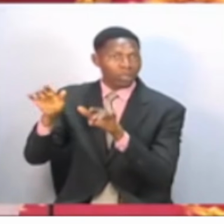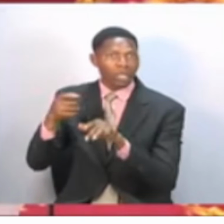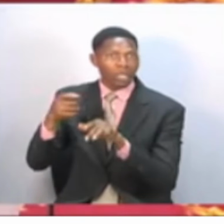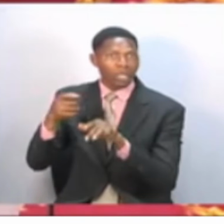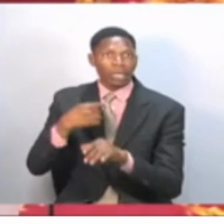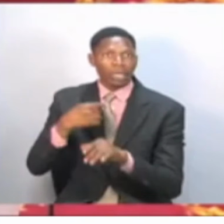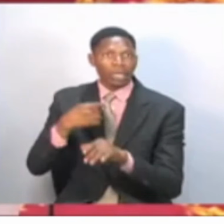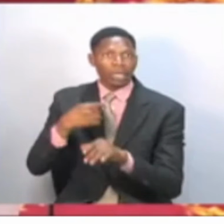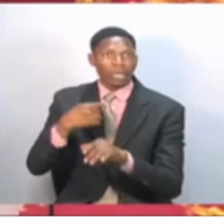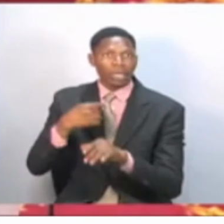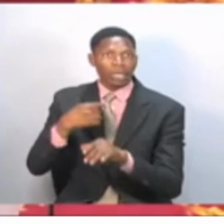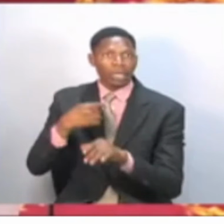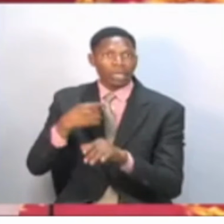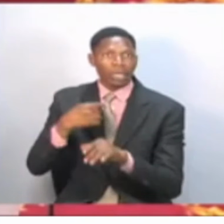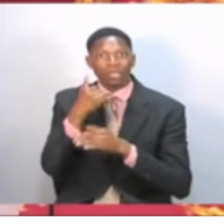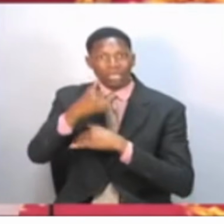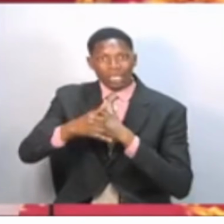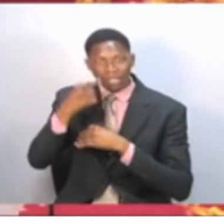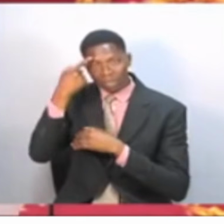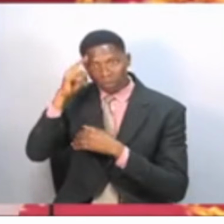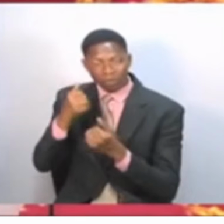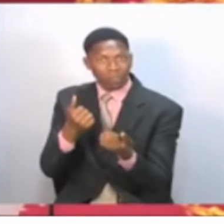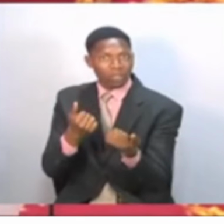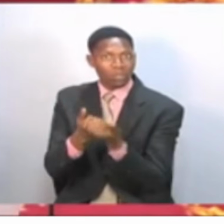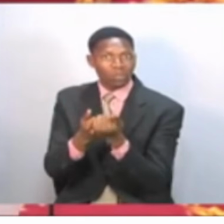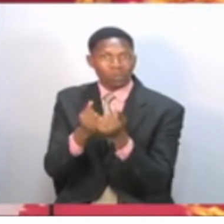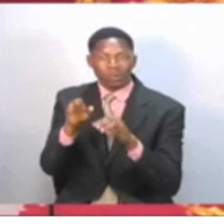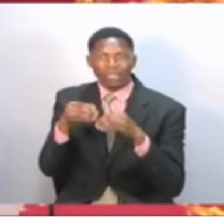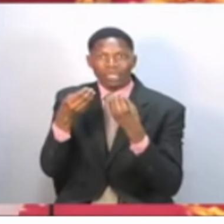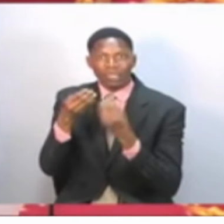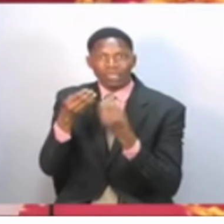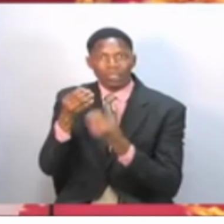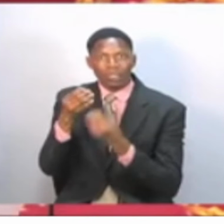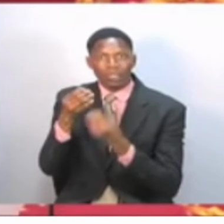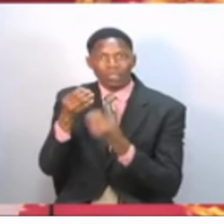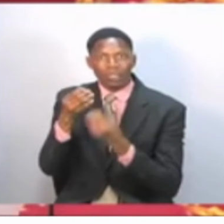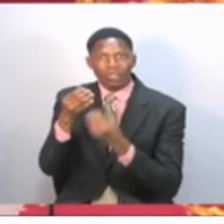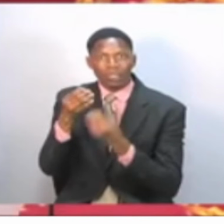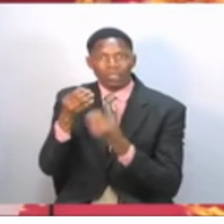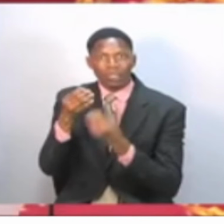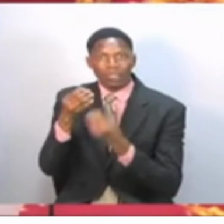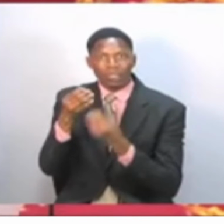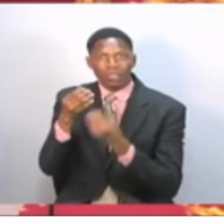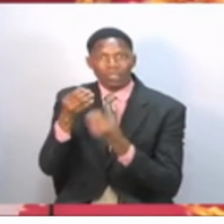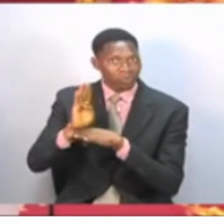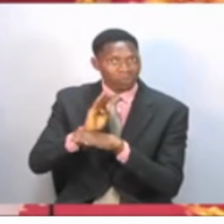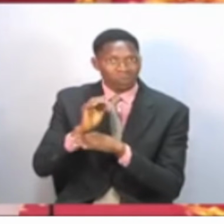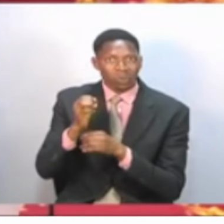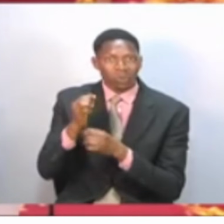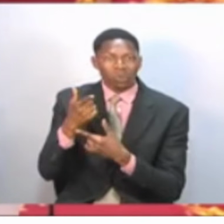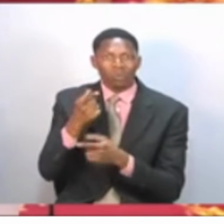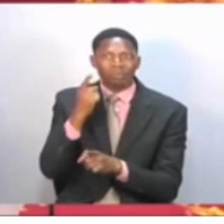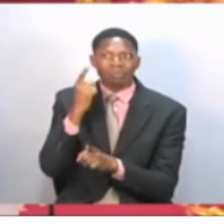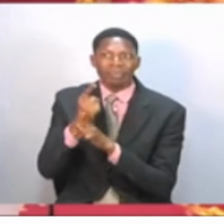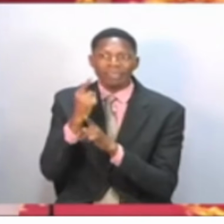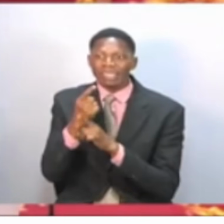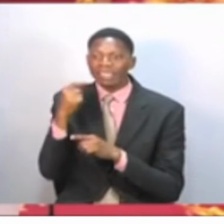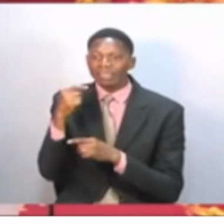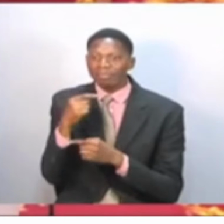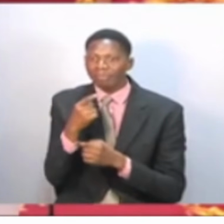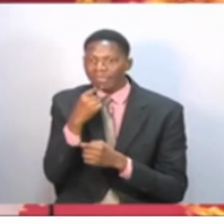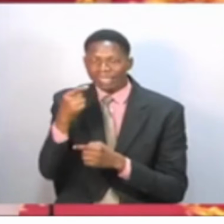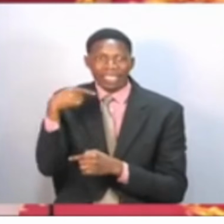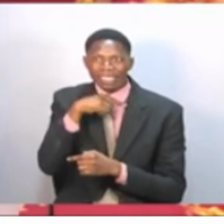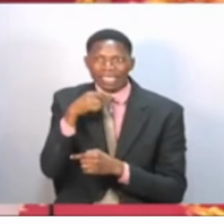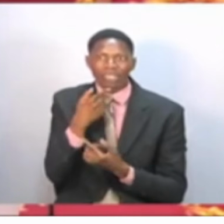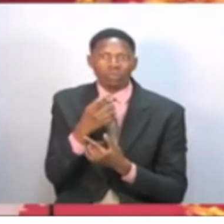thank the entire country for the support they've given to Big Push. President Mahama is not in the business of skewing anything to disadvantage